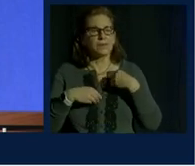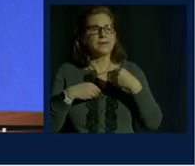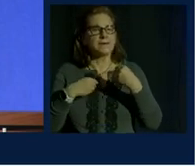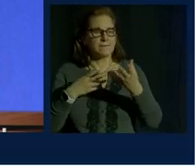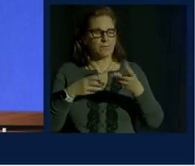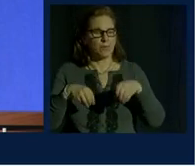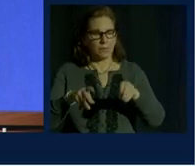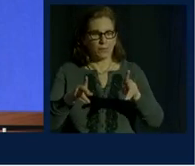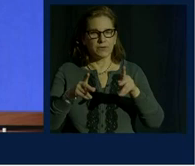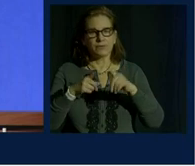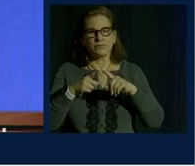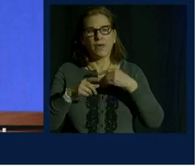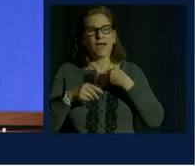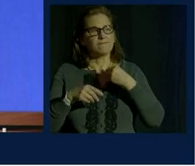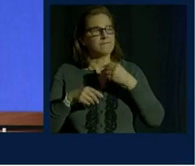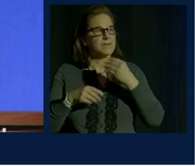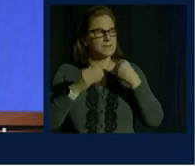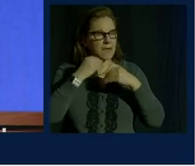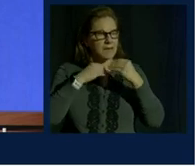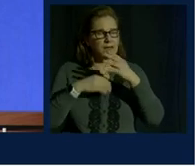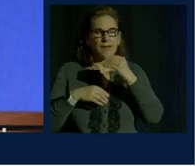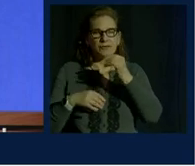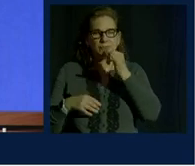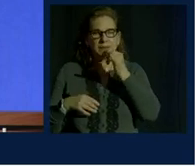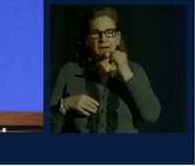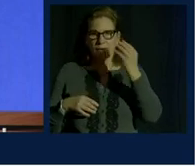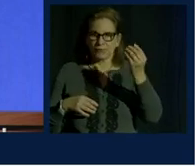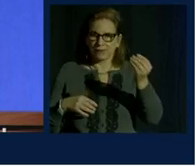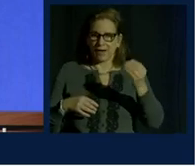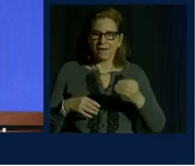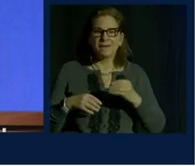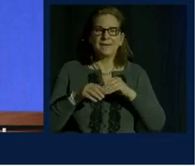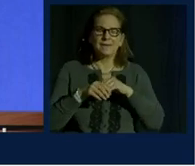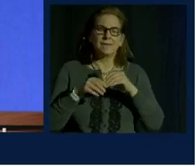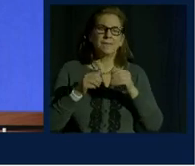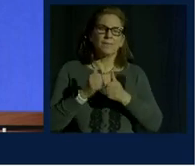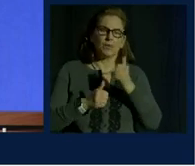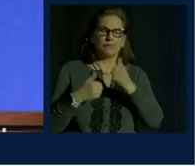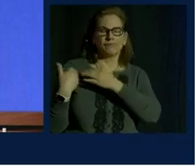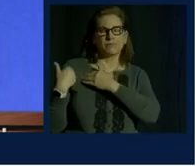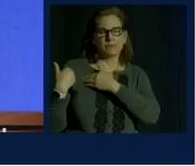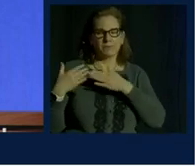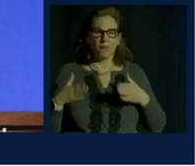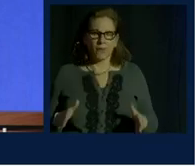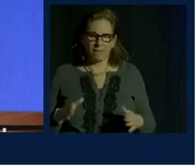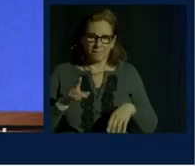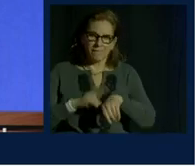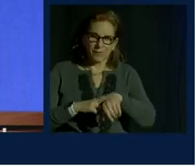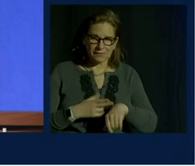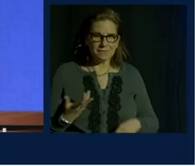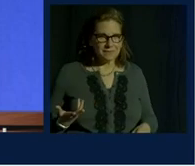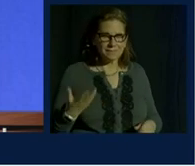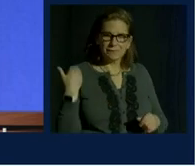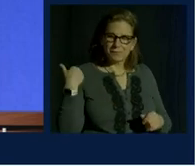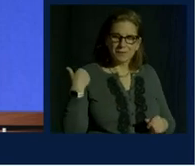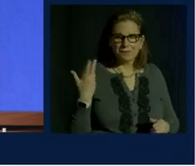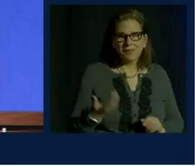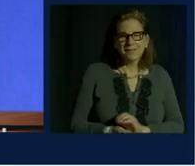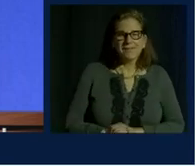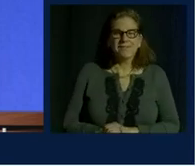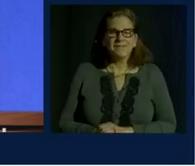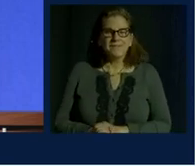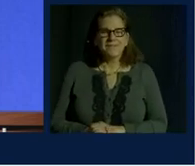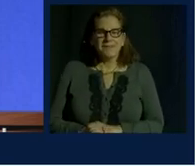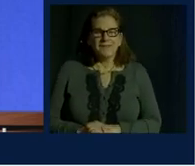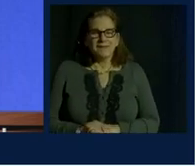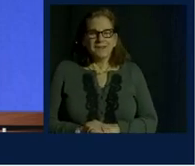and drinking in a responsible manner in defined boundaries. Third, as we come out of the pandemic,